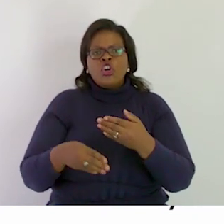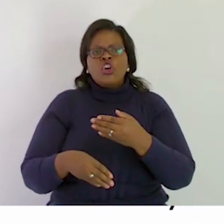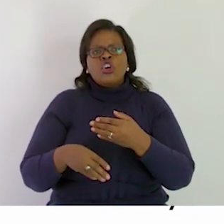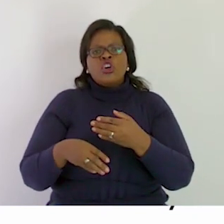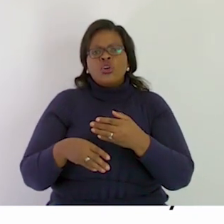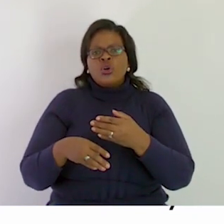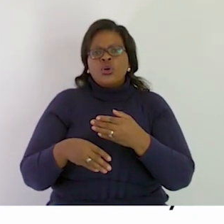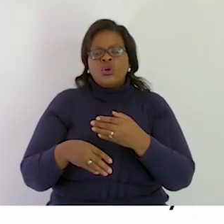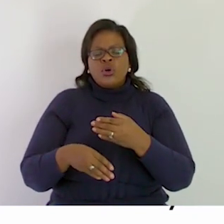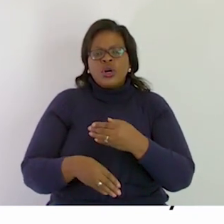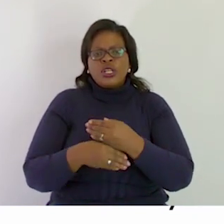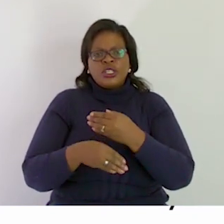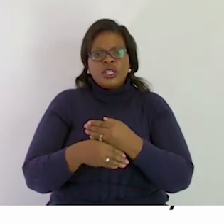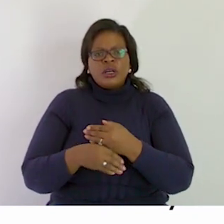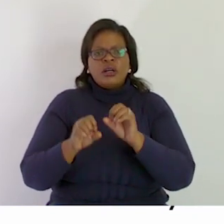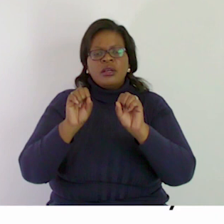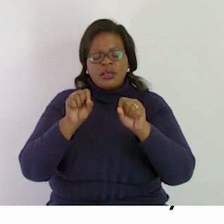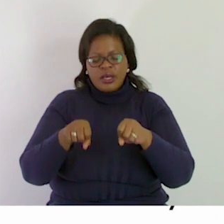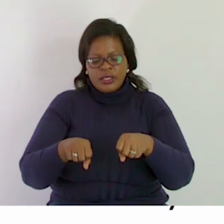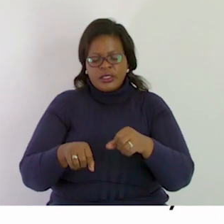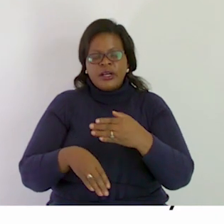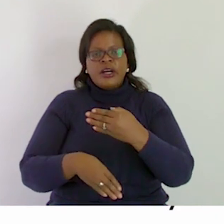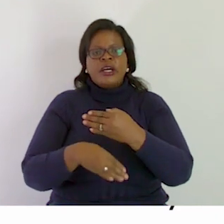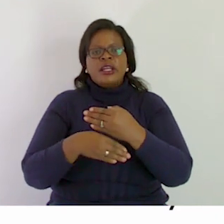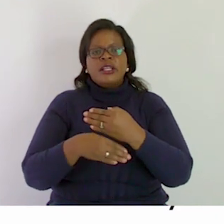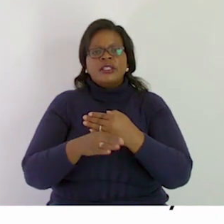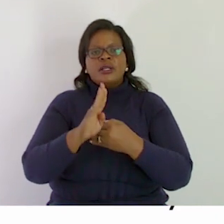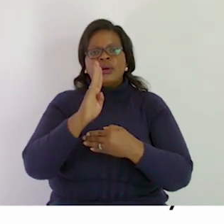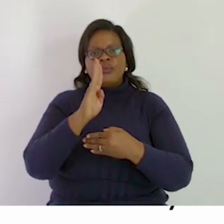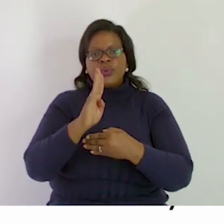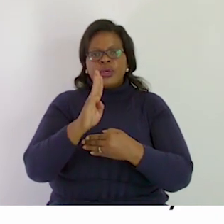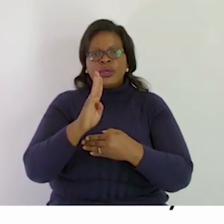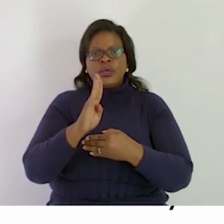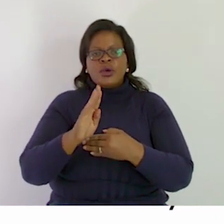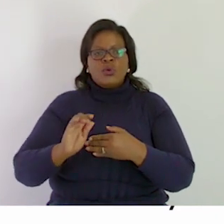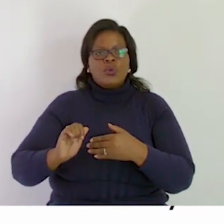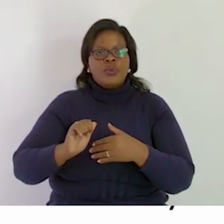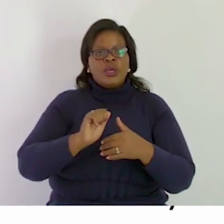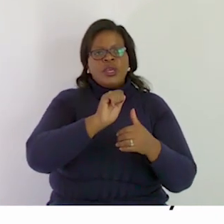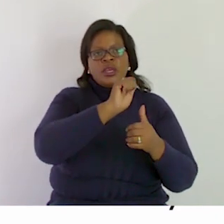Yes, it's addition. So B will be A.